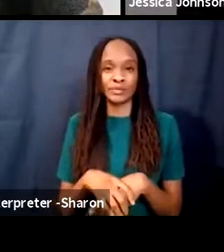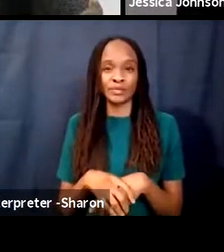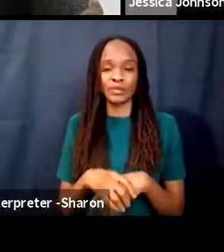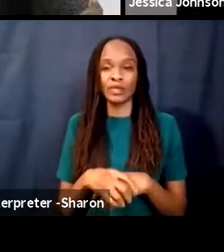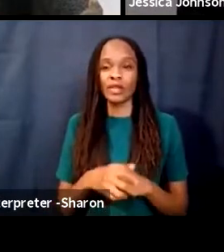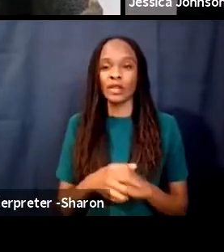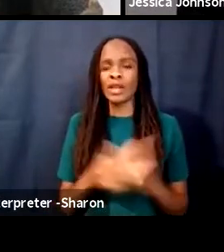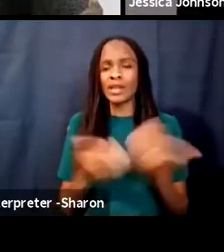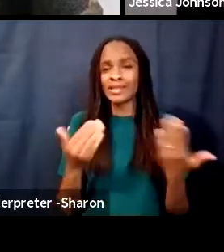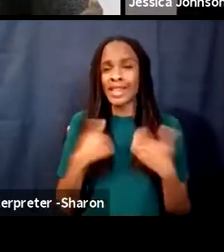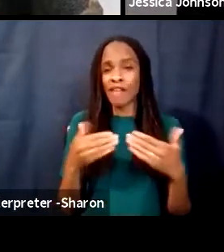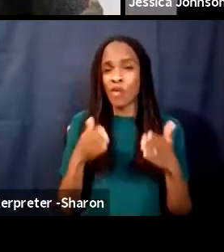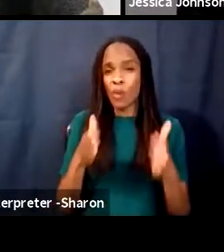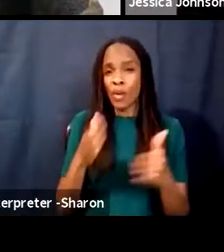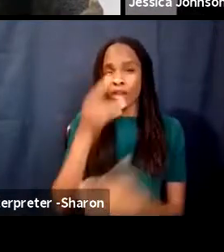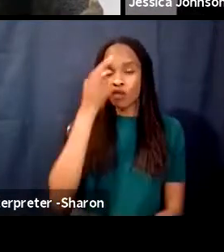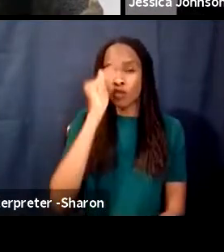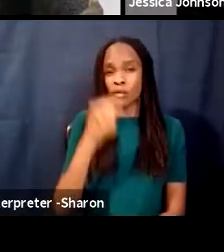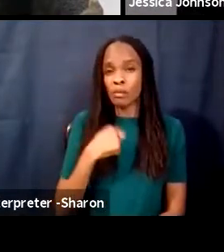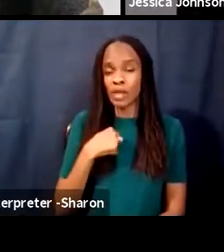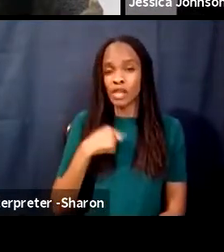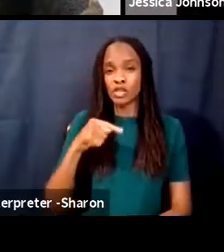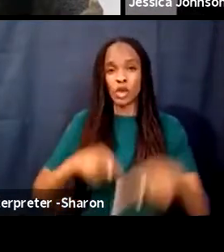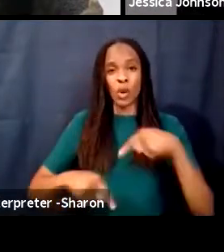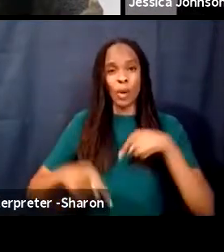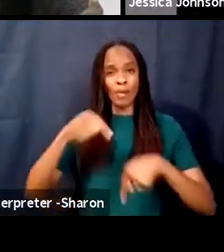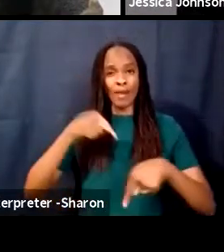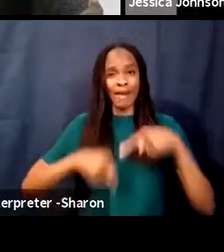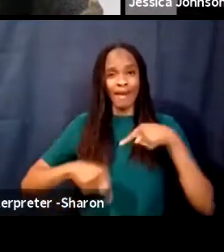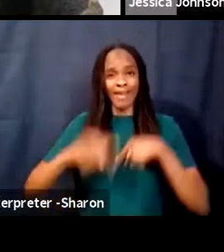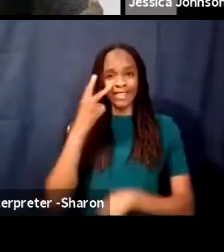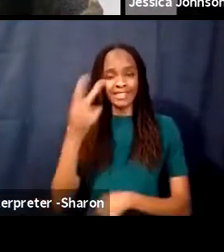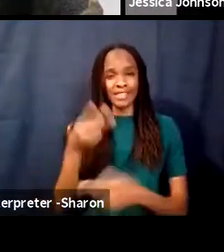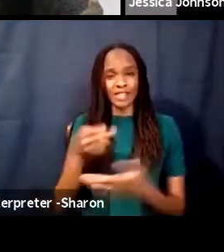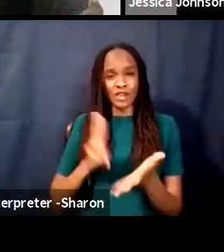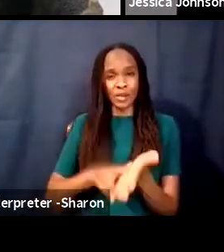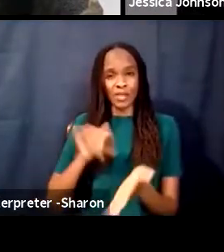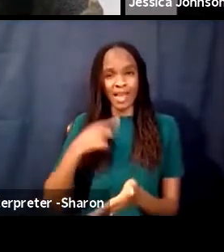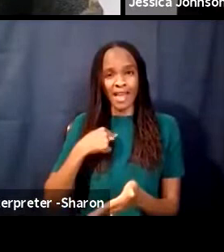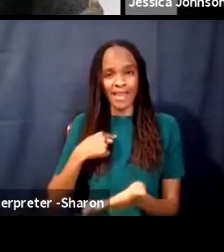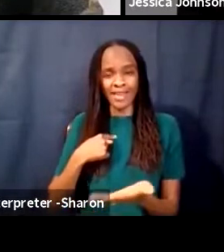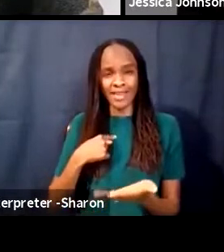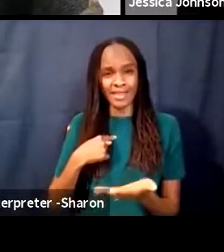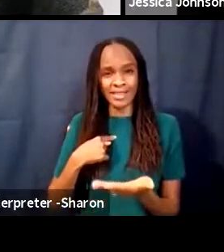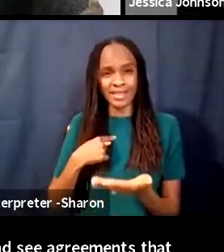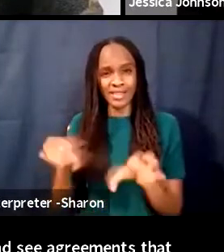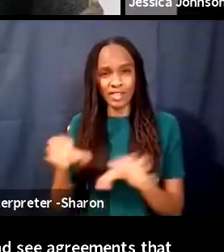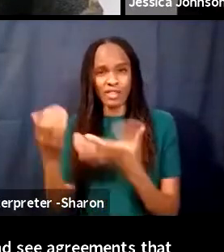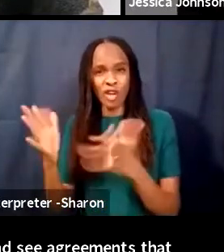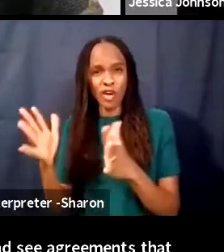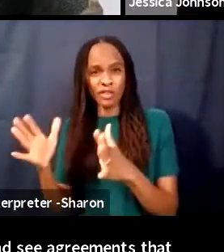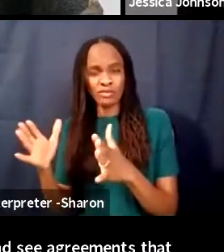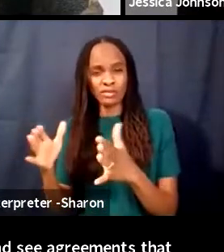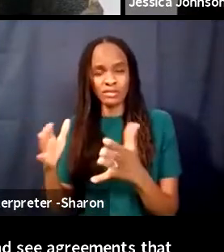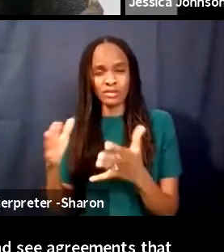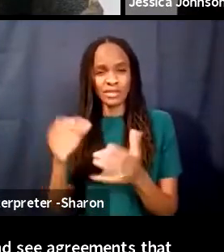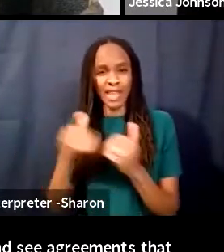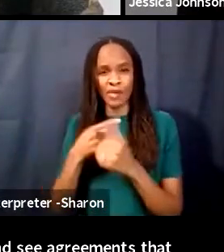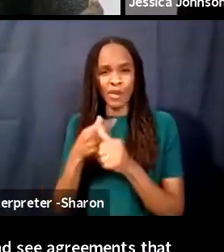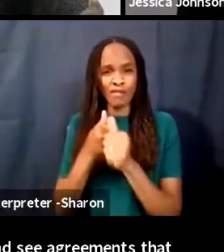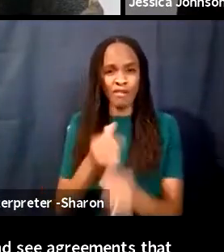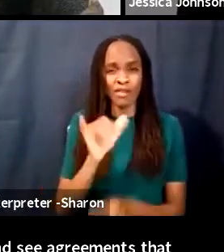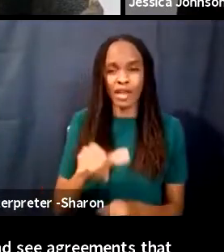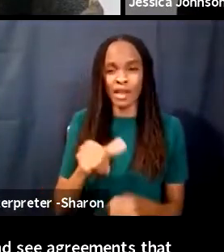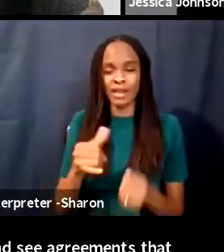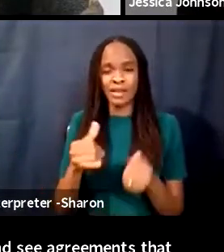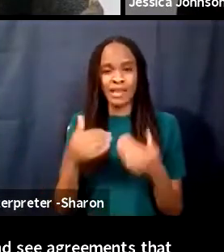Is there a way for me to go back and see agreements that I've signed? How do I track them? Is there any sort of way to sort of